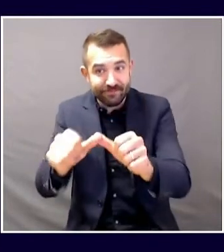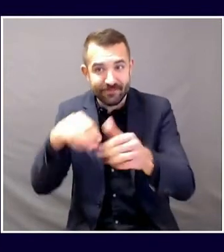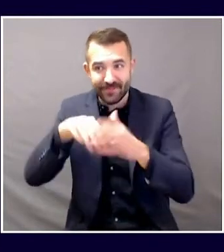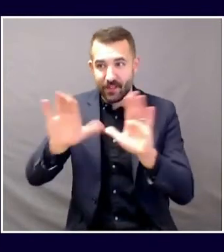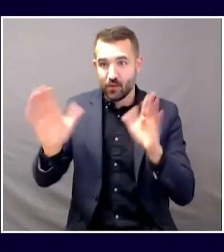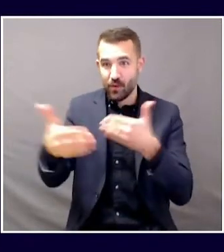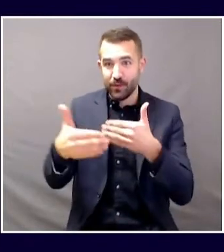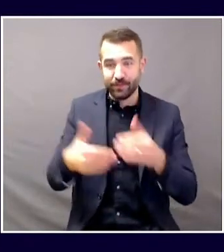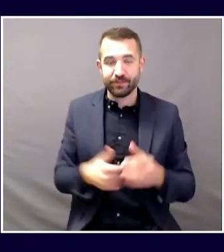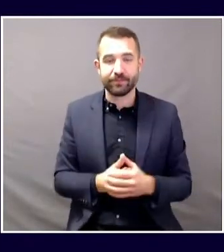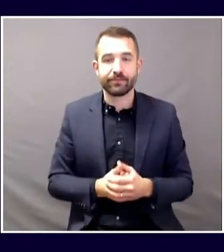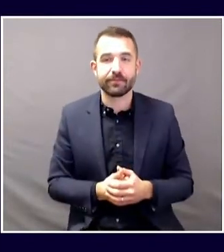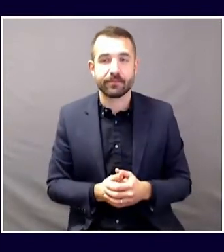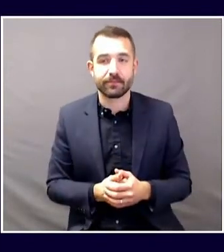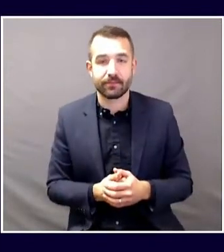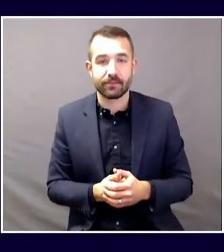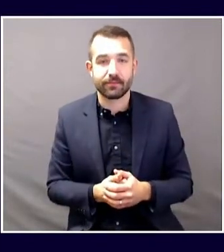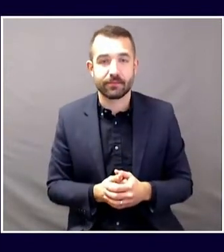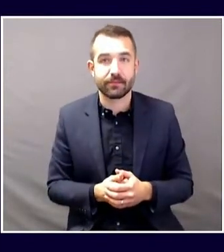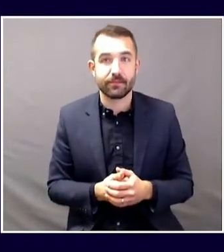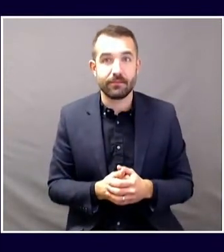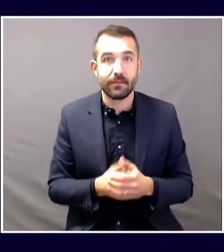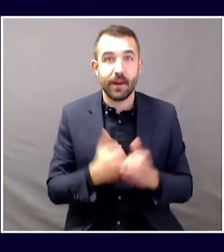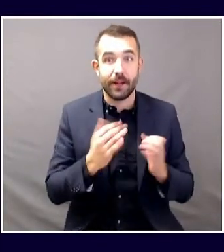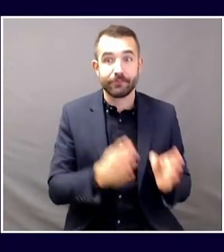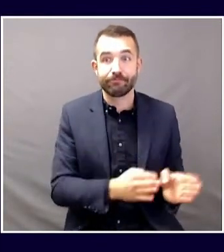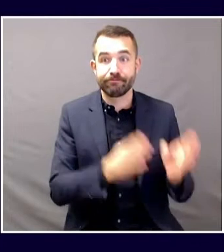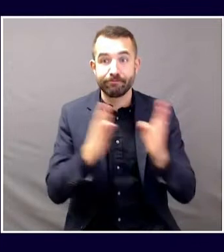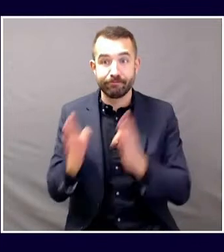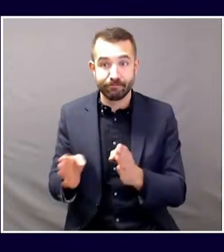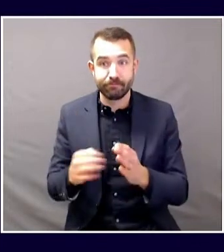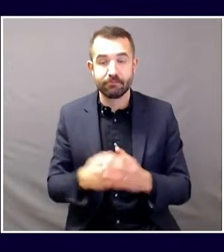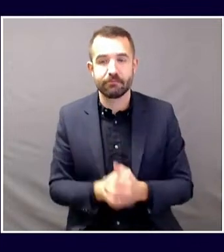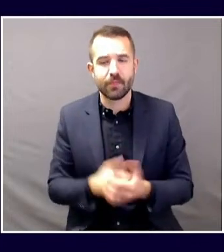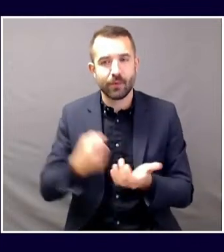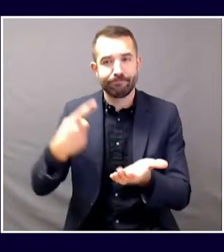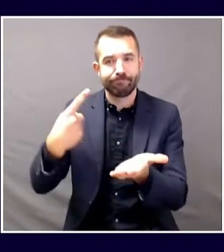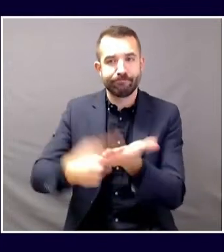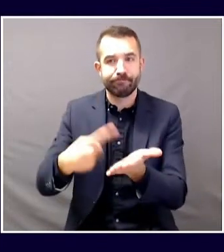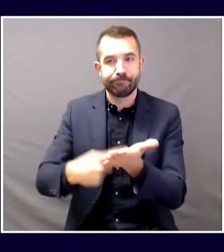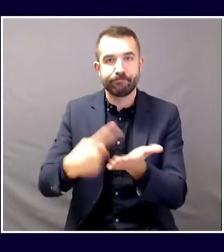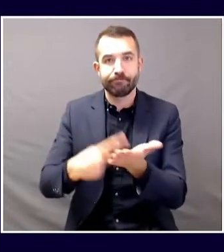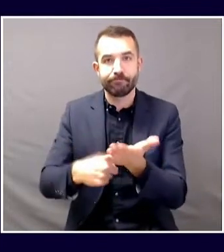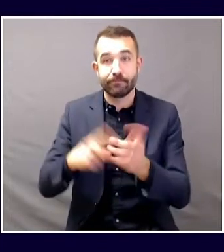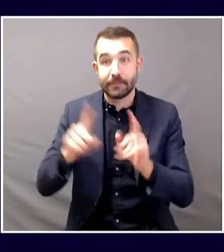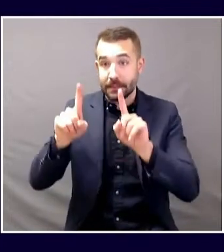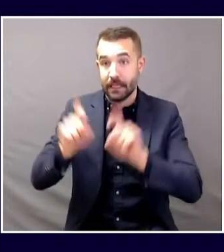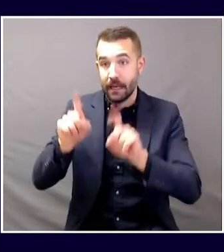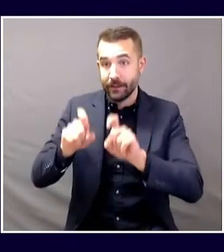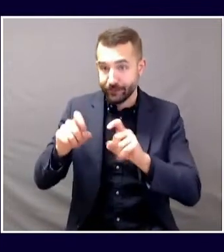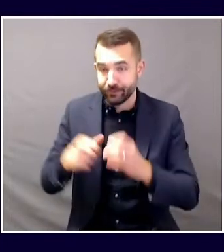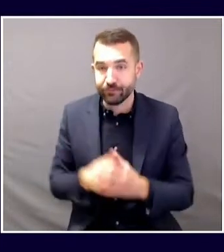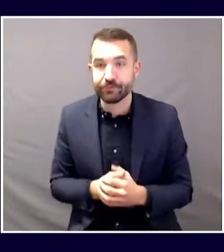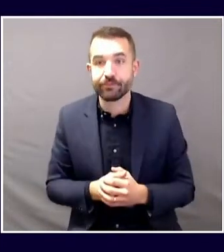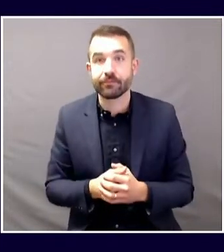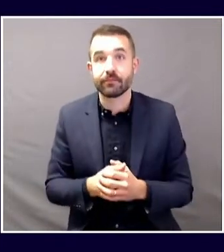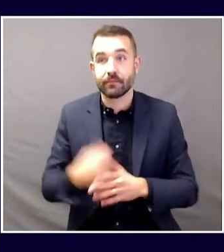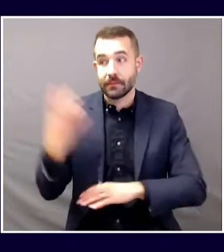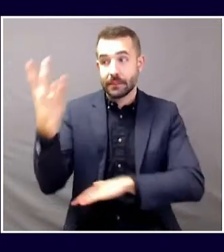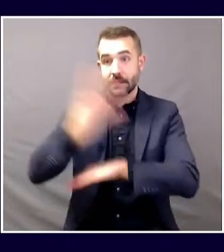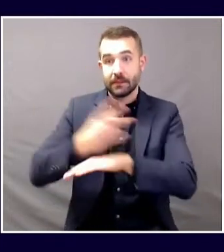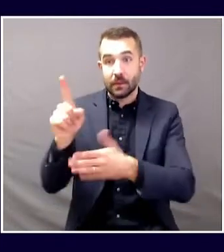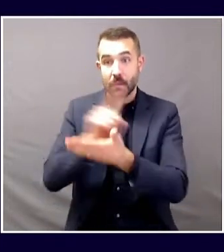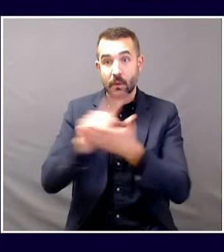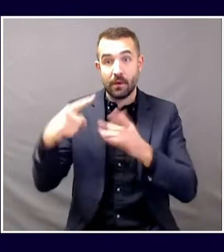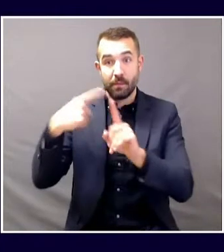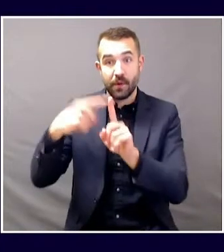I'd like to take a second now to talk about where we stand with respect to testing. Our 7-day test positivity